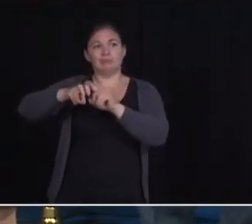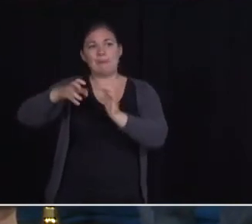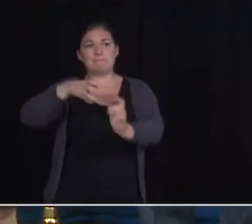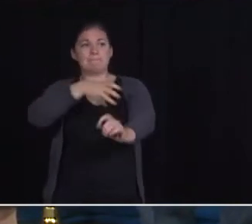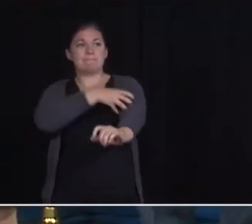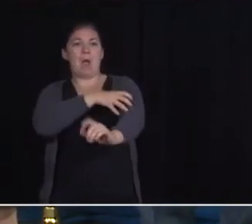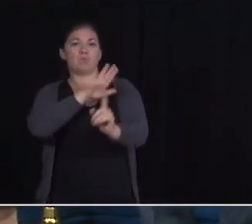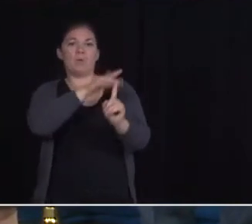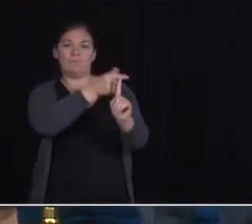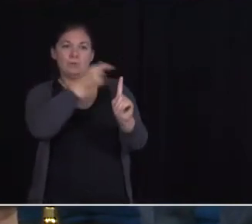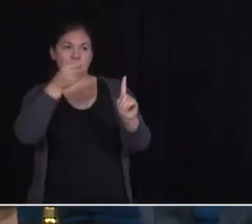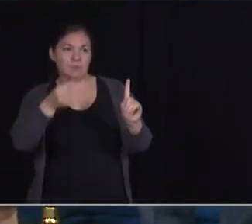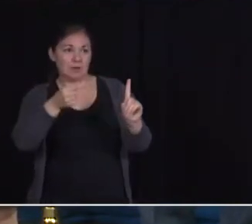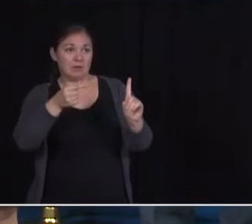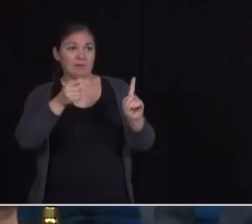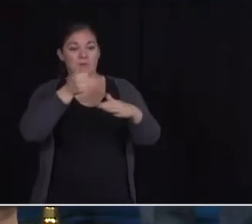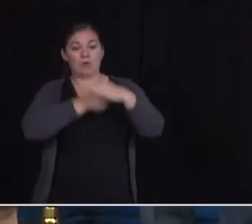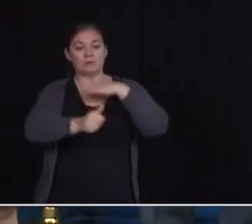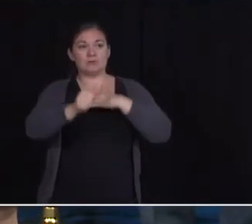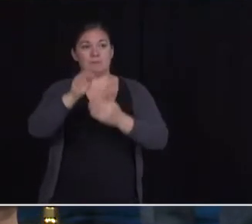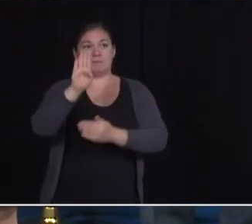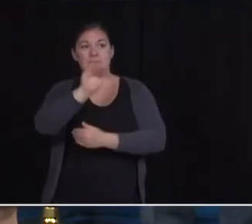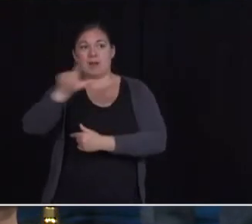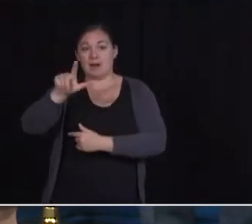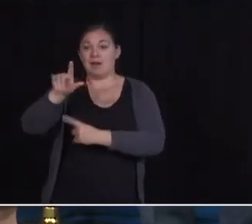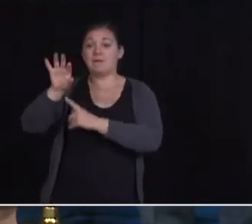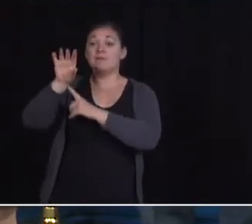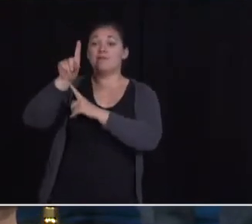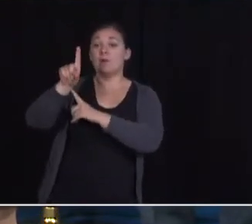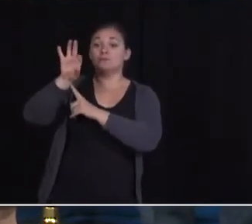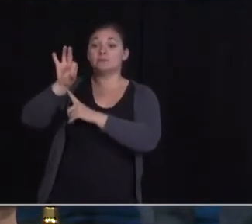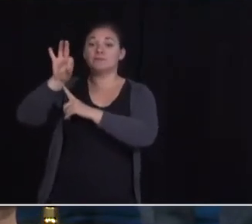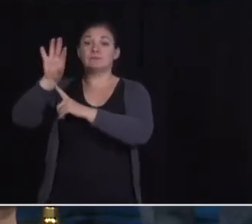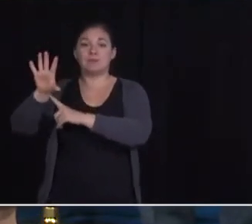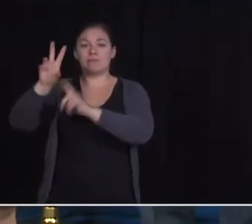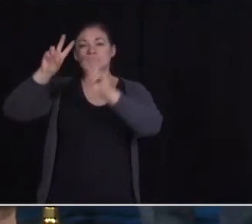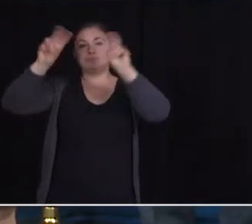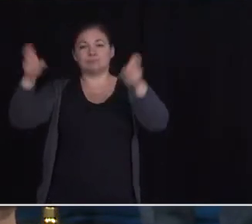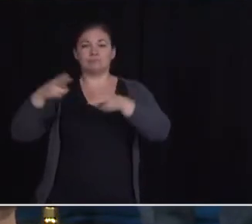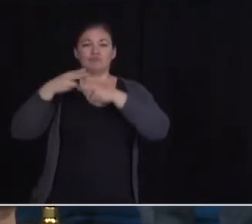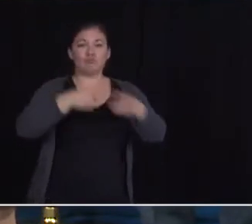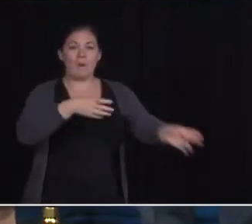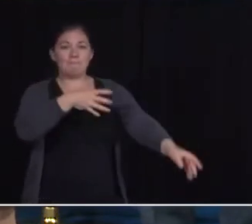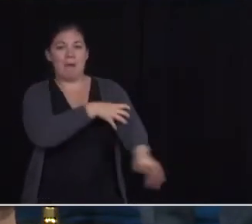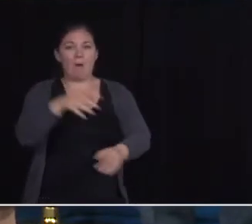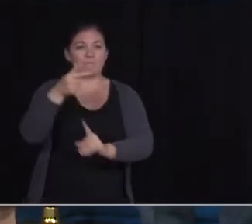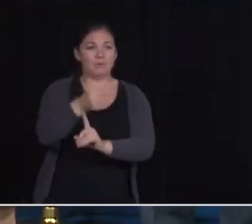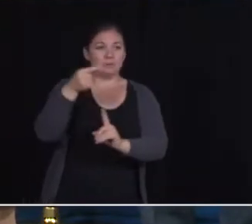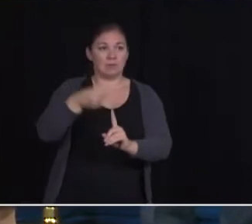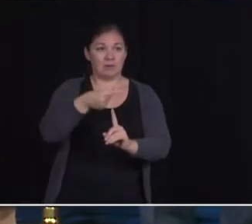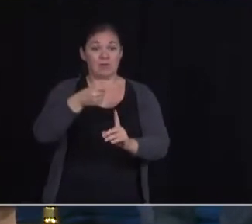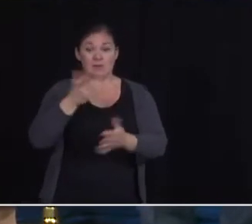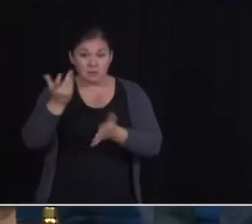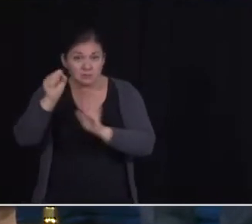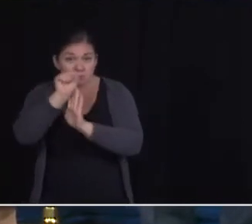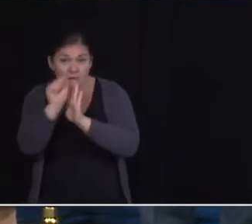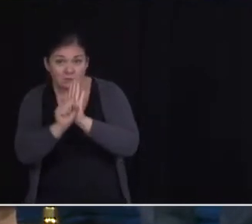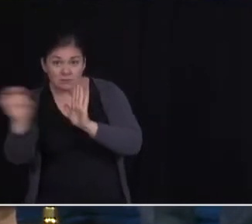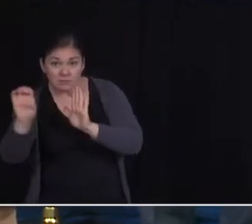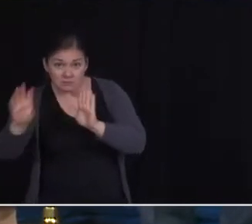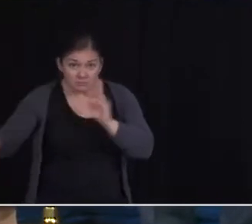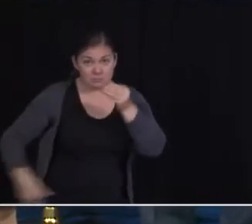right now? And are we back in a state of emergency? We do have the powers. We checked with legal, and